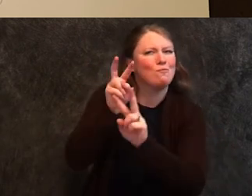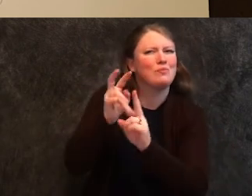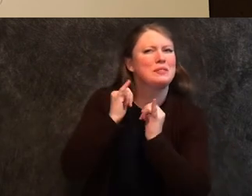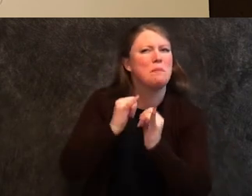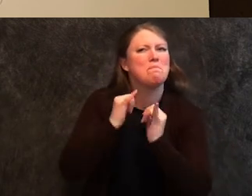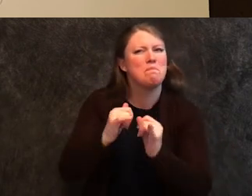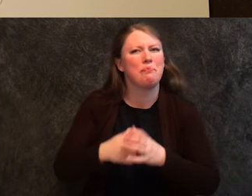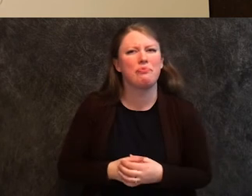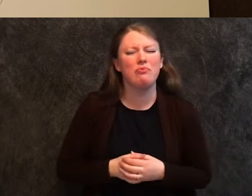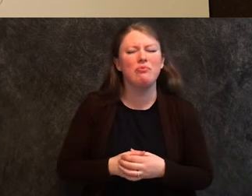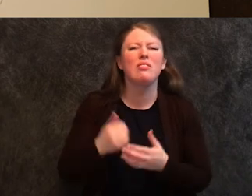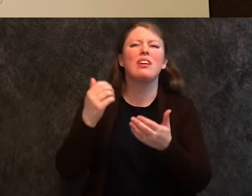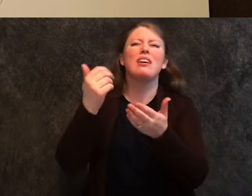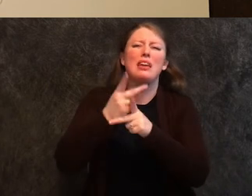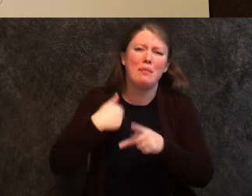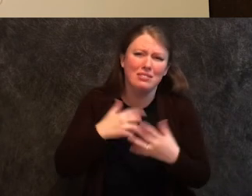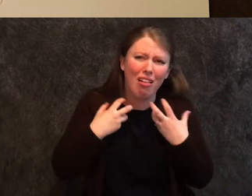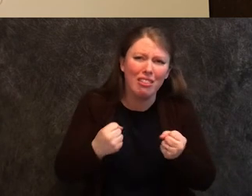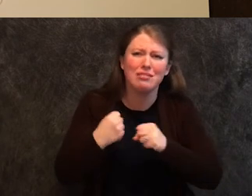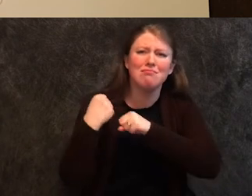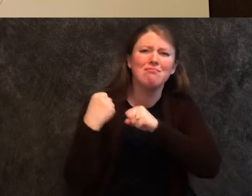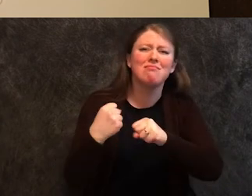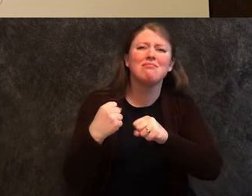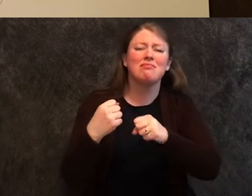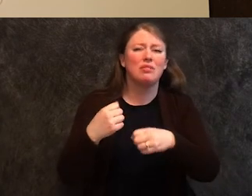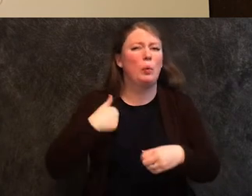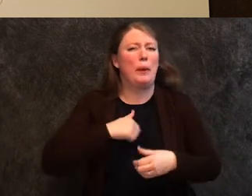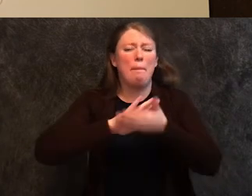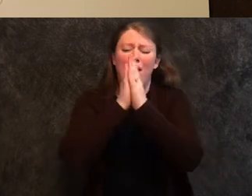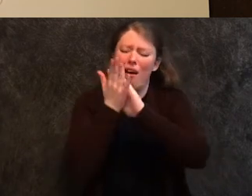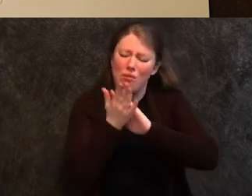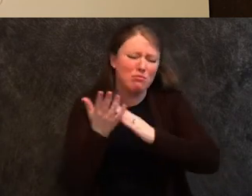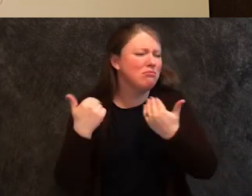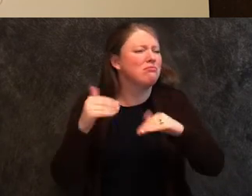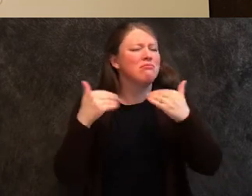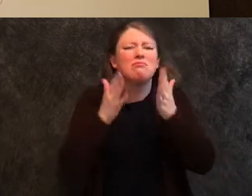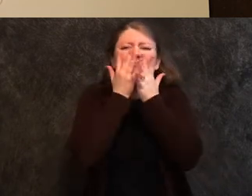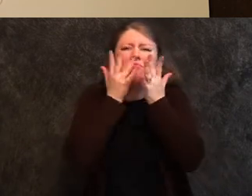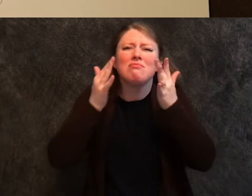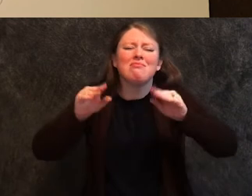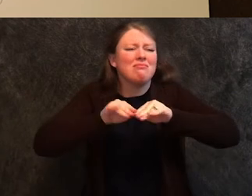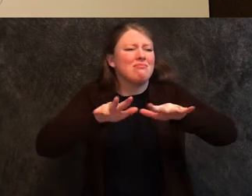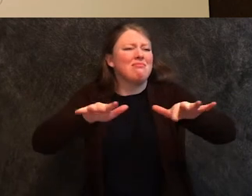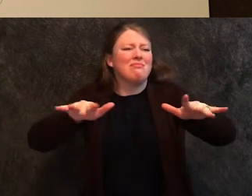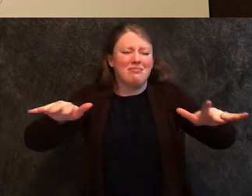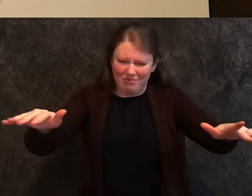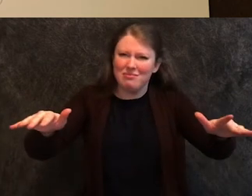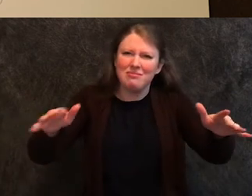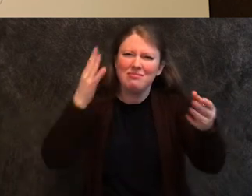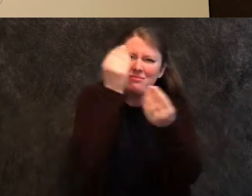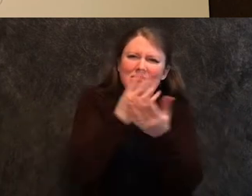be a light upon a hill, that a North Central community member is different than anybody else. And that we can shine